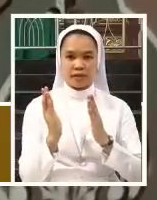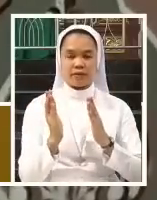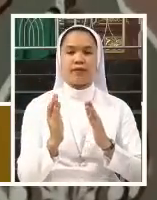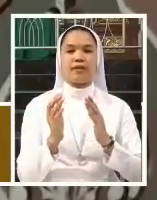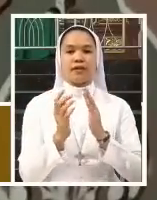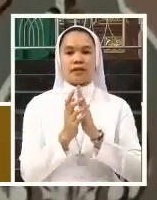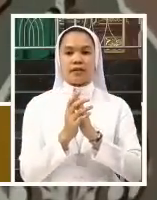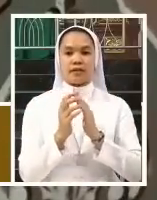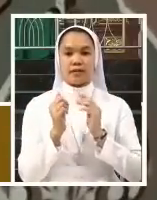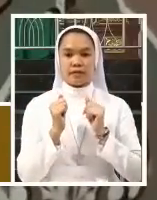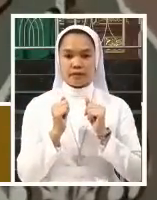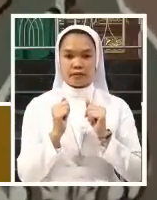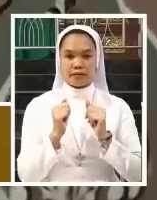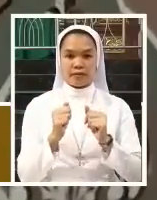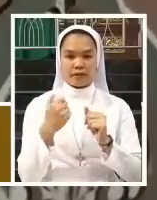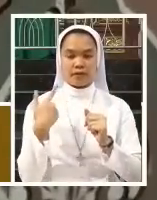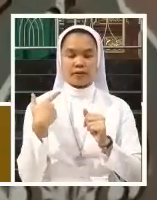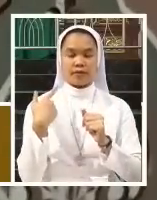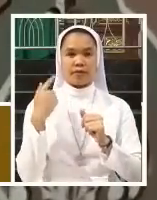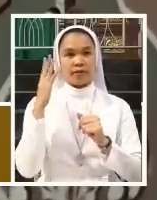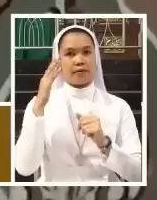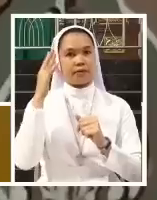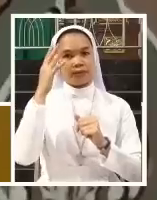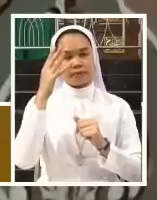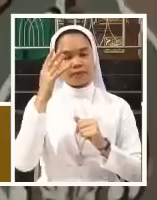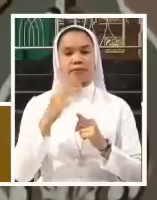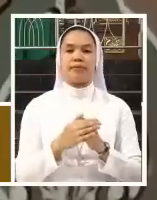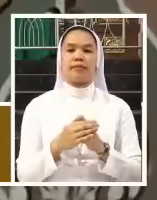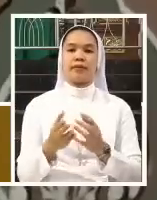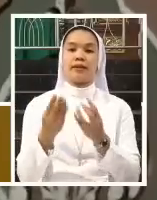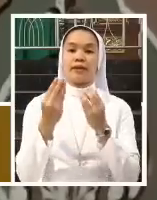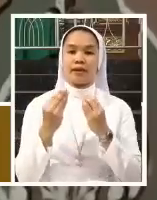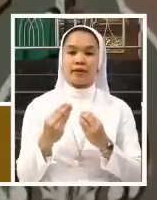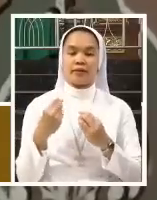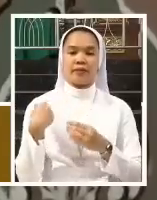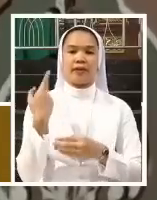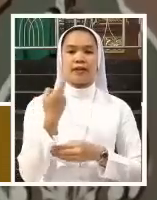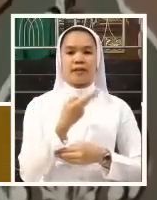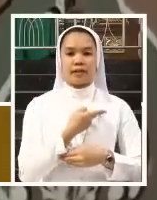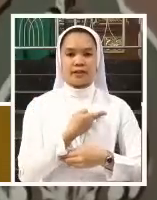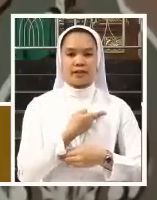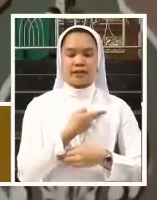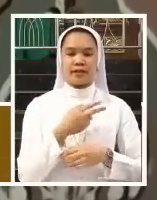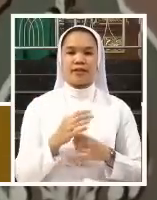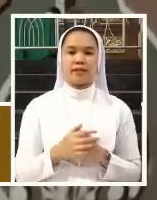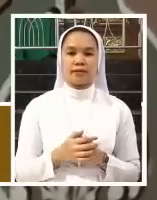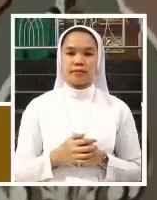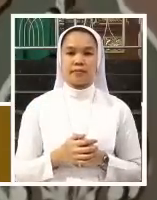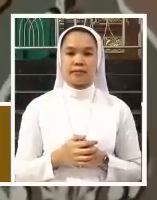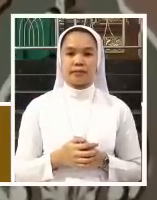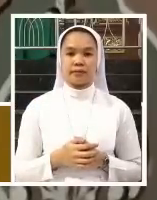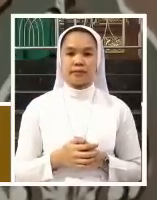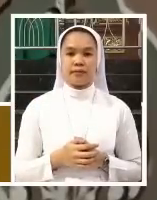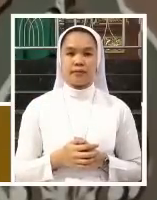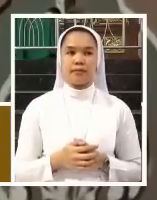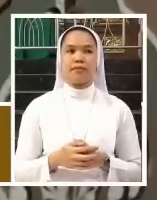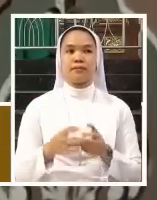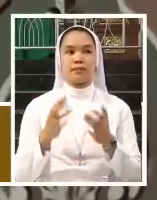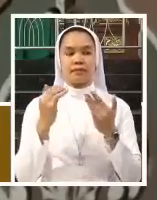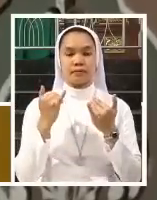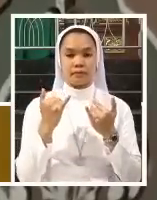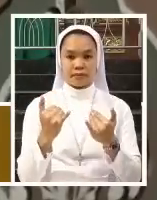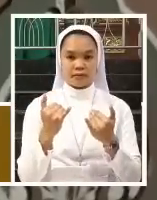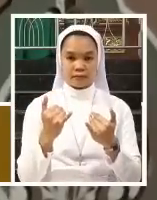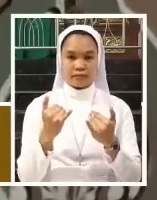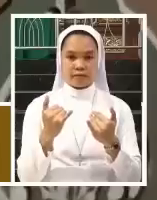of the priesthood, so overwhelming, given to us by God. And today, I would